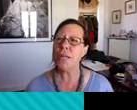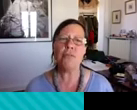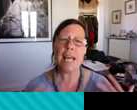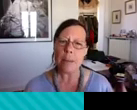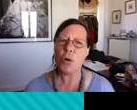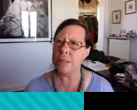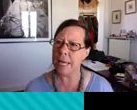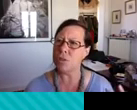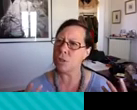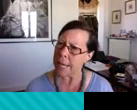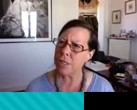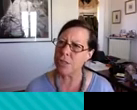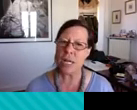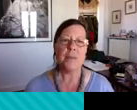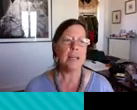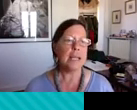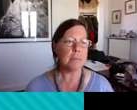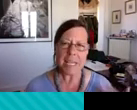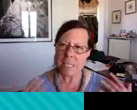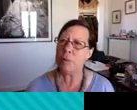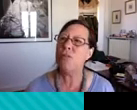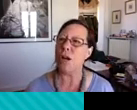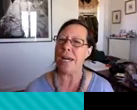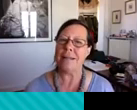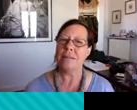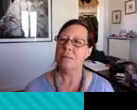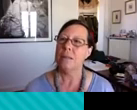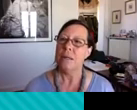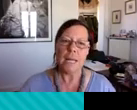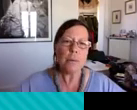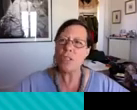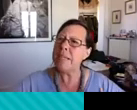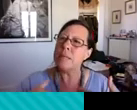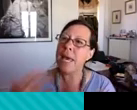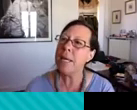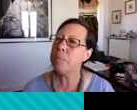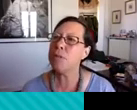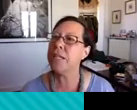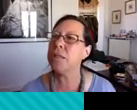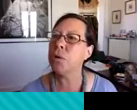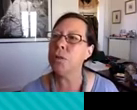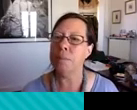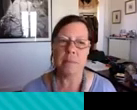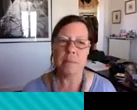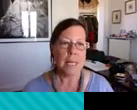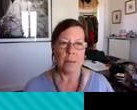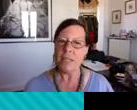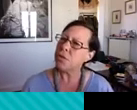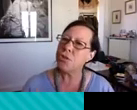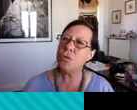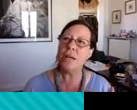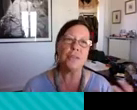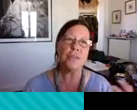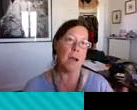also inflammatory language, language that makes people afraid, language that makes them hate a particular group. These are